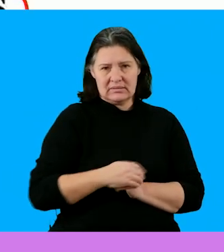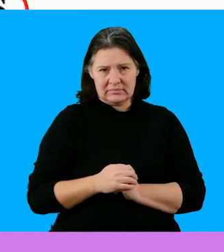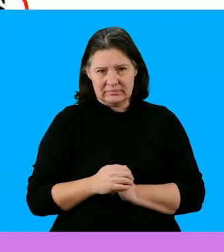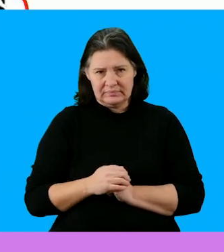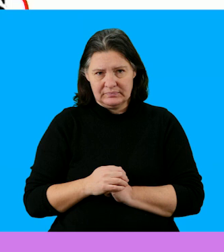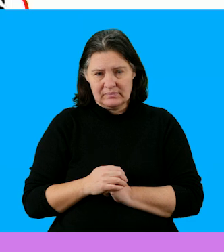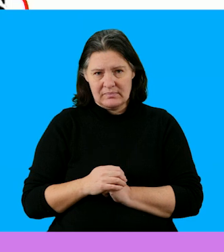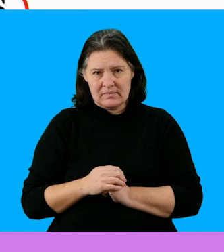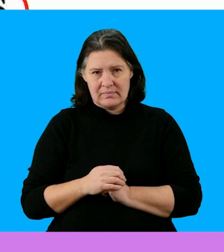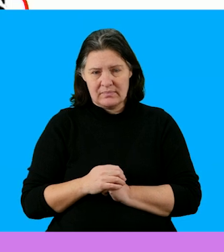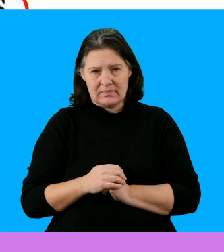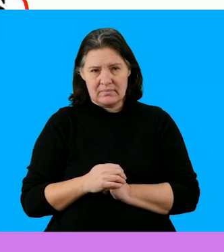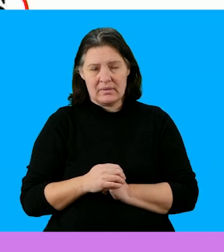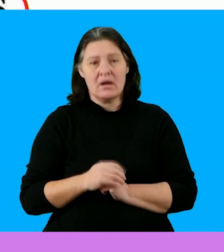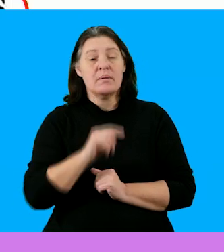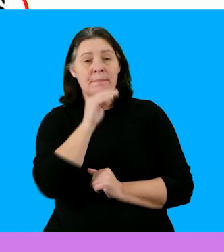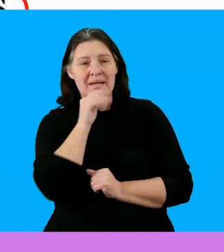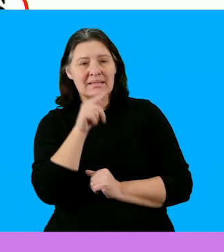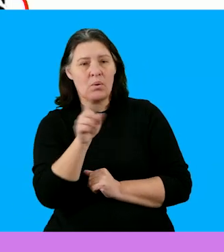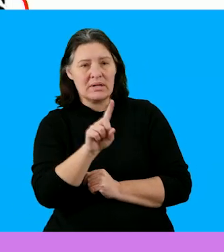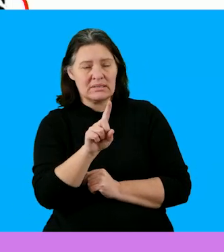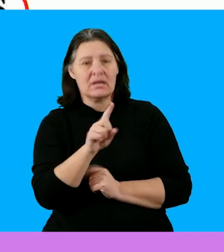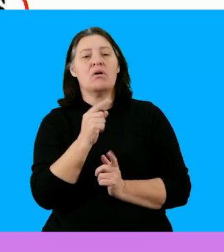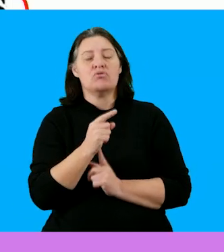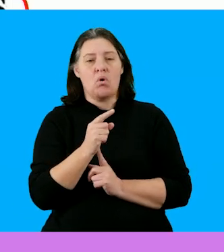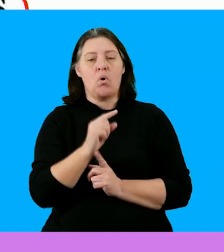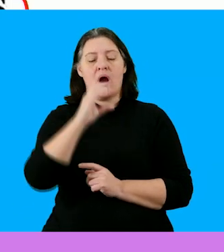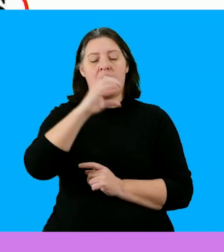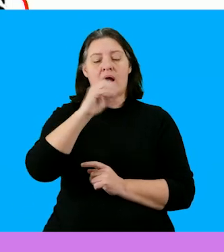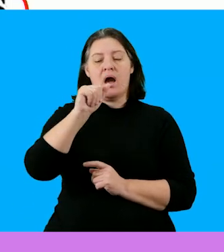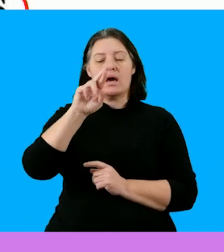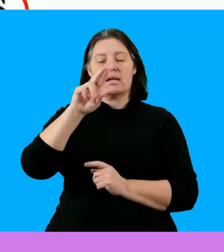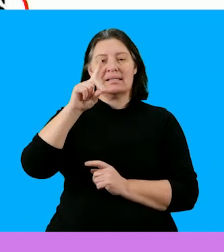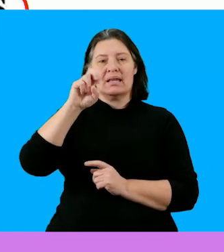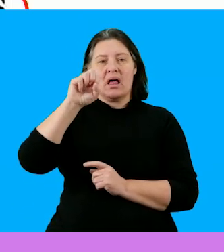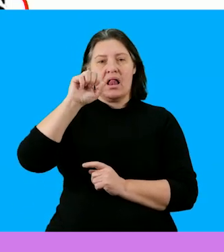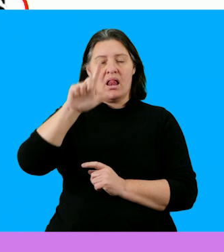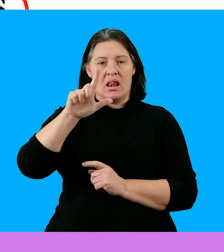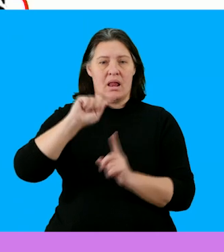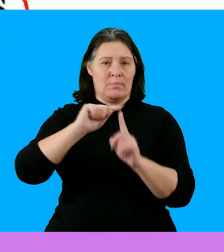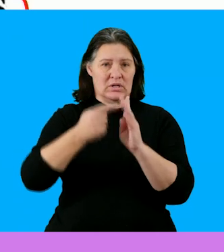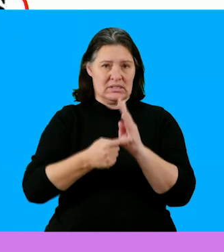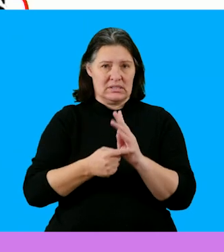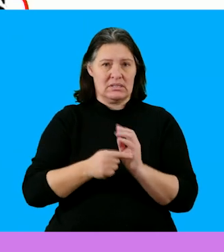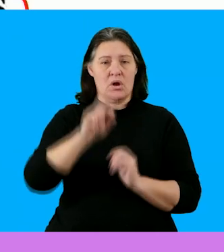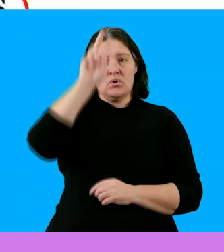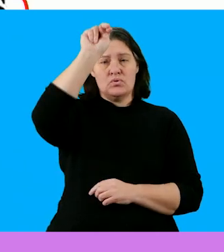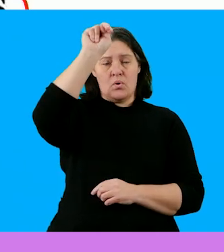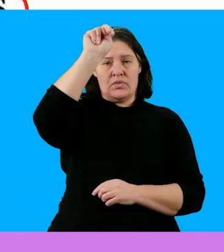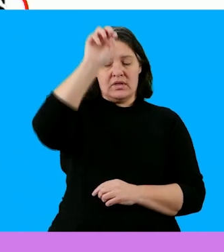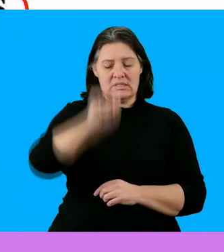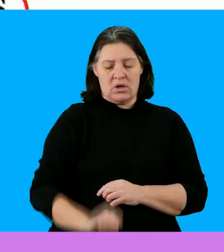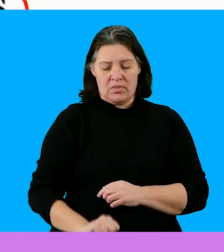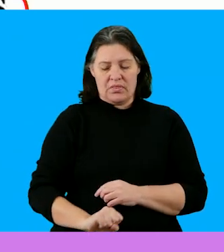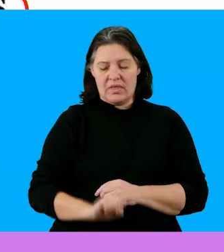north, south, east, and west. Right, this is also known as your cardinal points. Okay, and I've indicated the 4